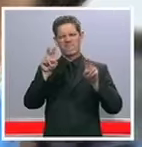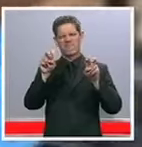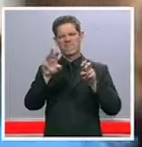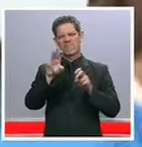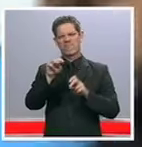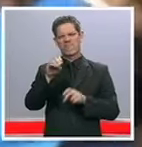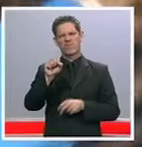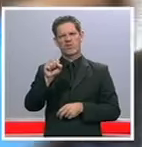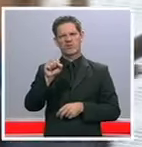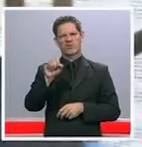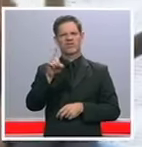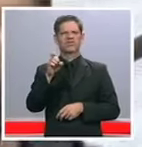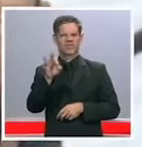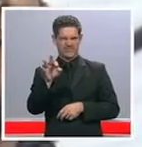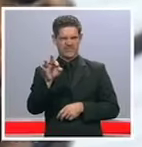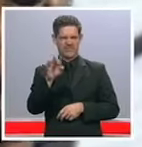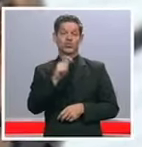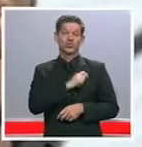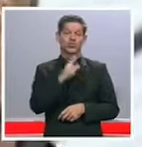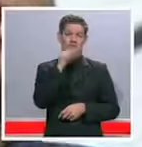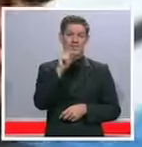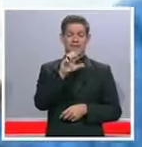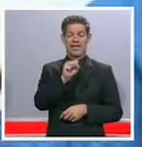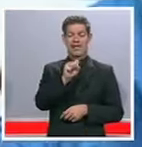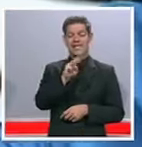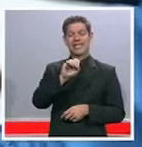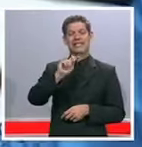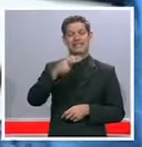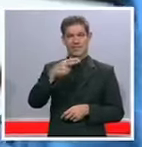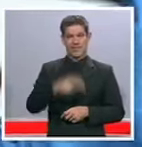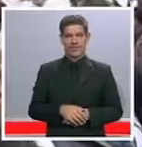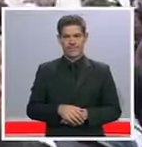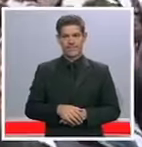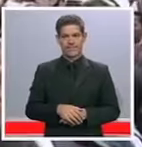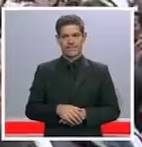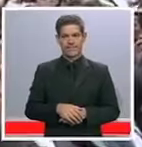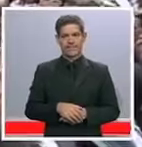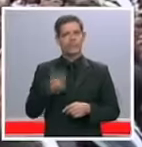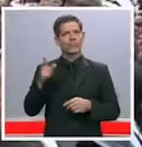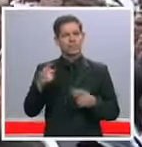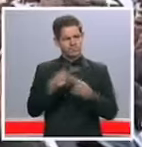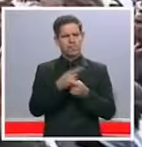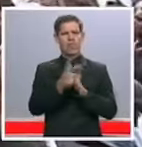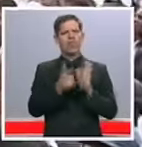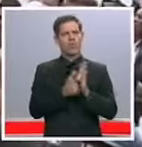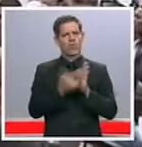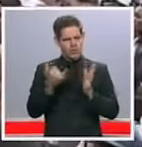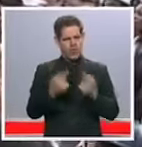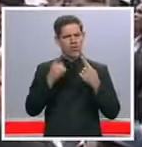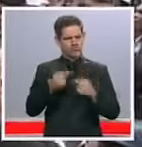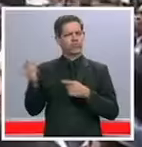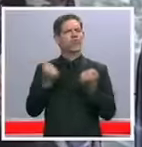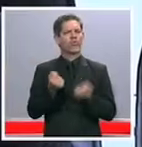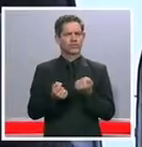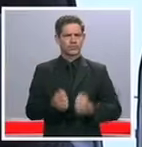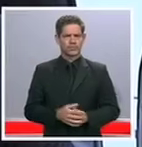Terrell Smith, popularly known as Mos Def. The US musician and actor broke SA laws and must now account for his